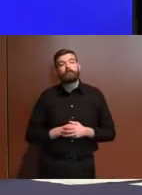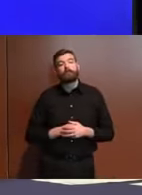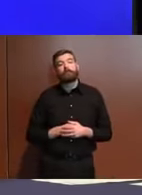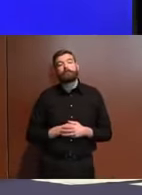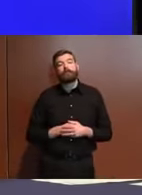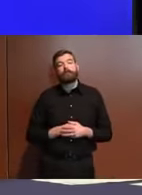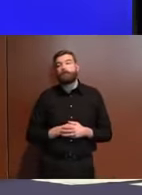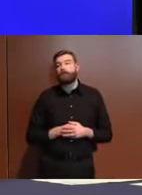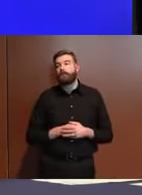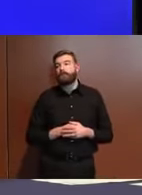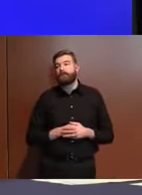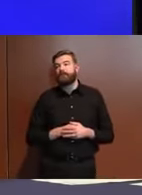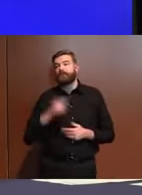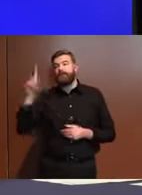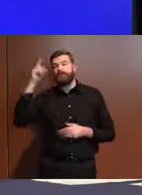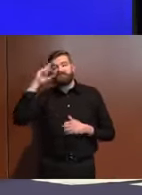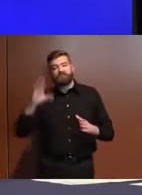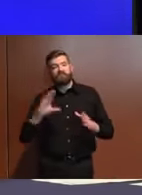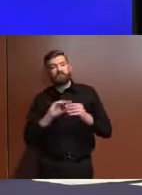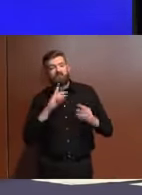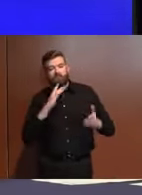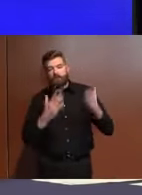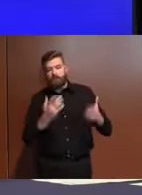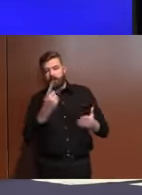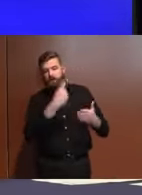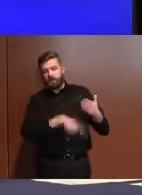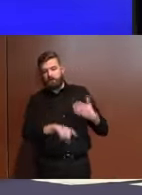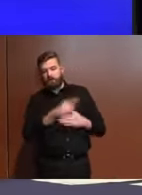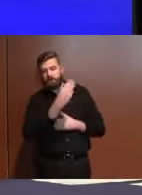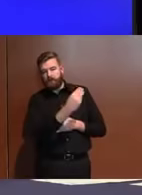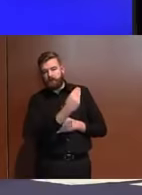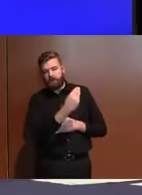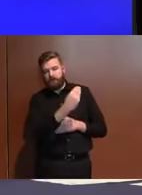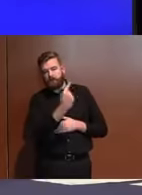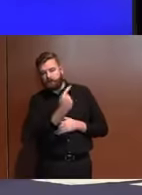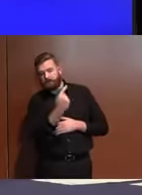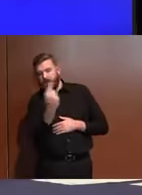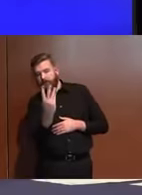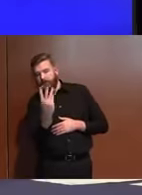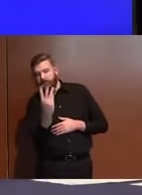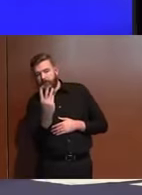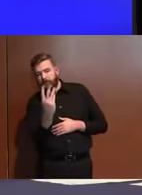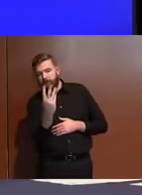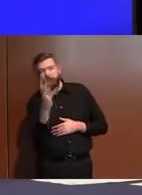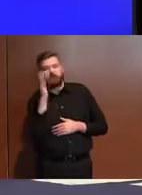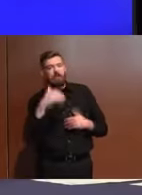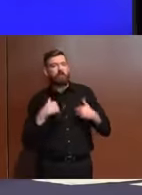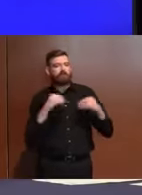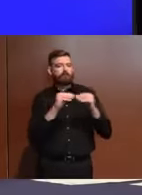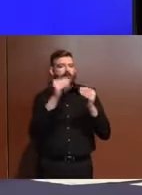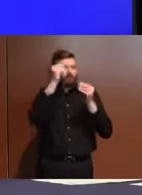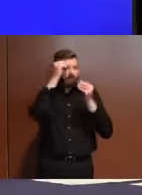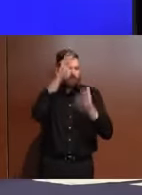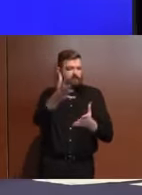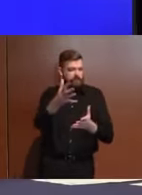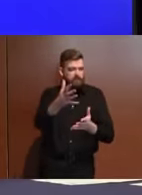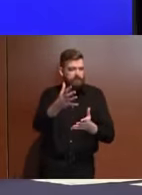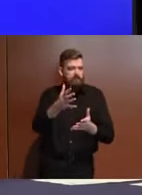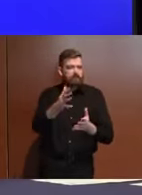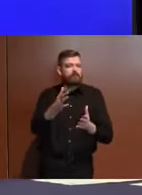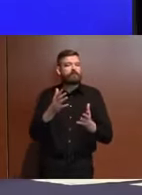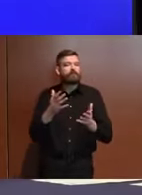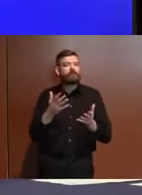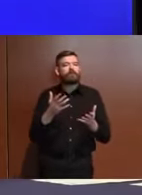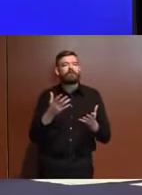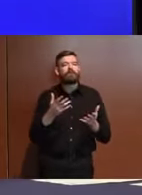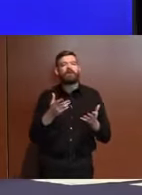midweek, let's give folks here, we're Moneyball folks, let's give folks amount of complaints, nature of complaints, et cetera, that have come